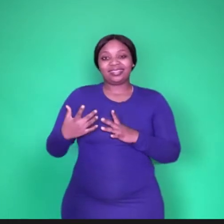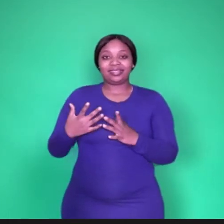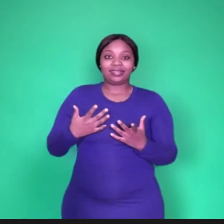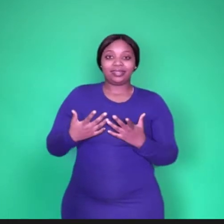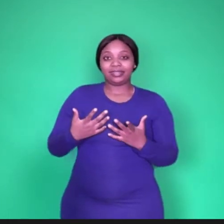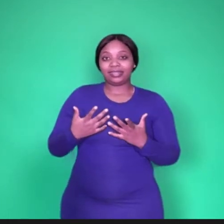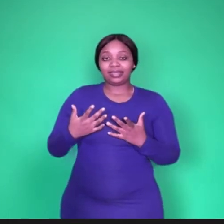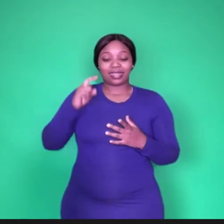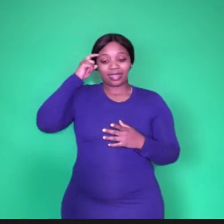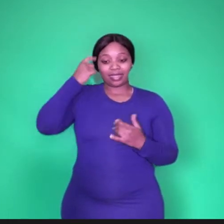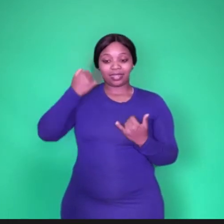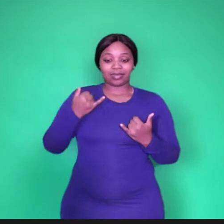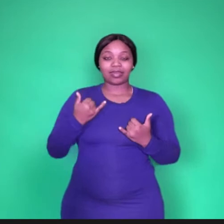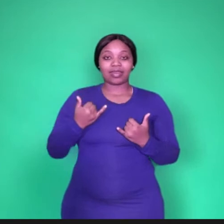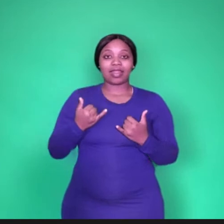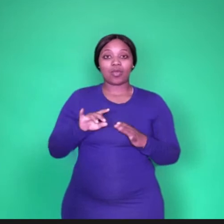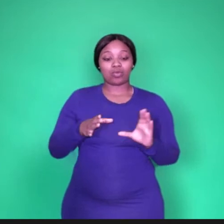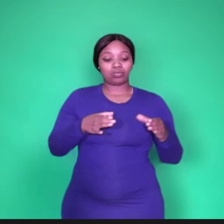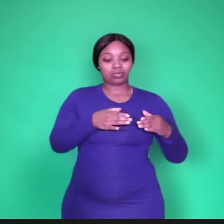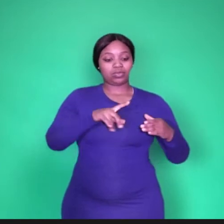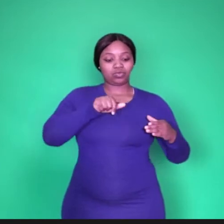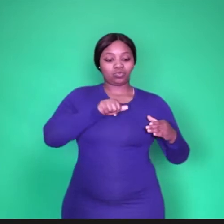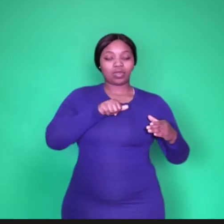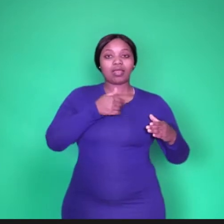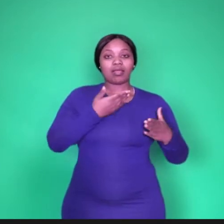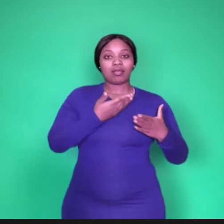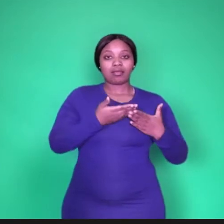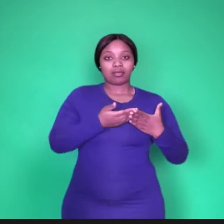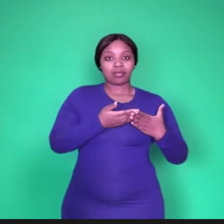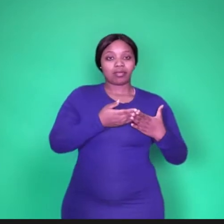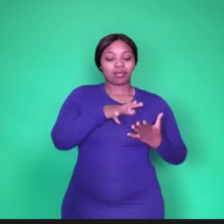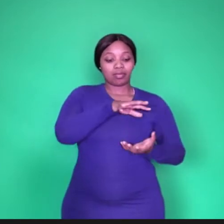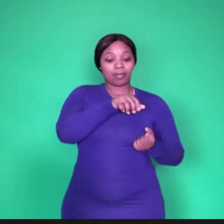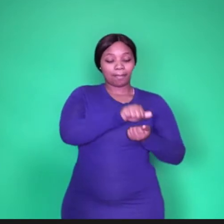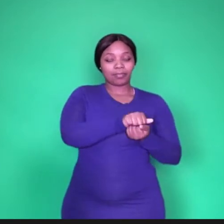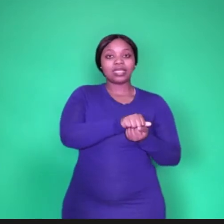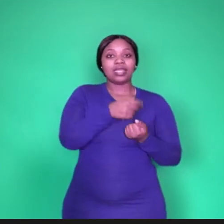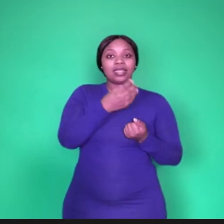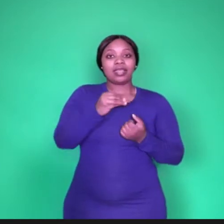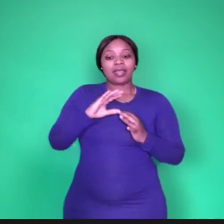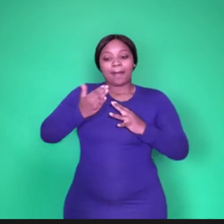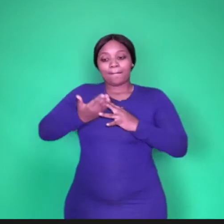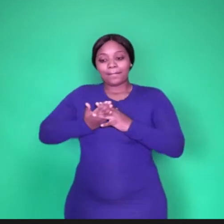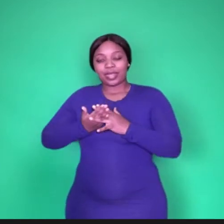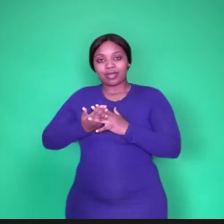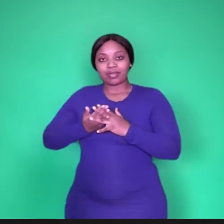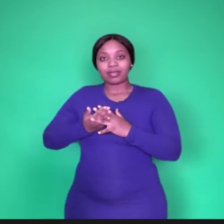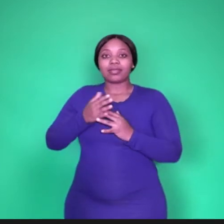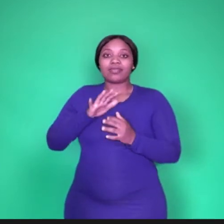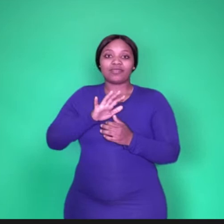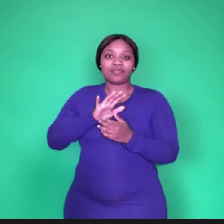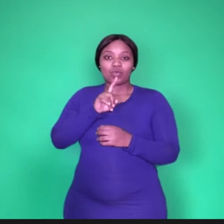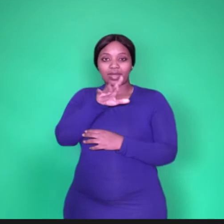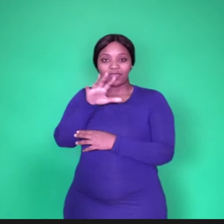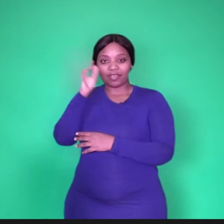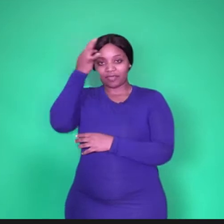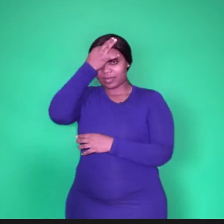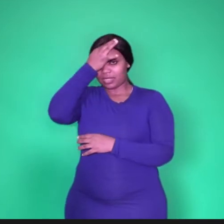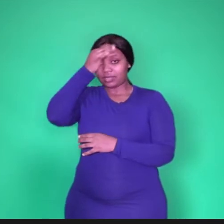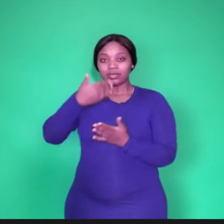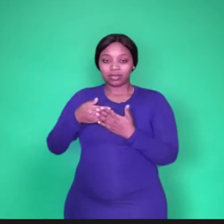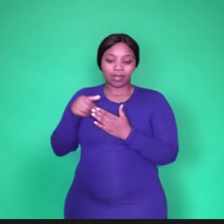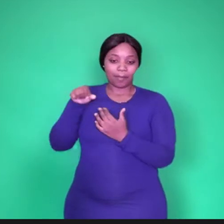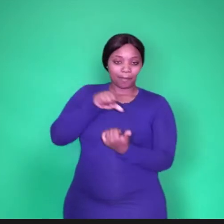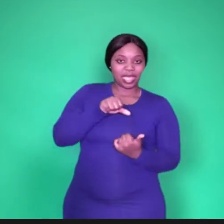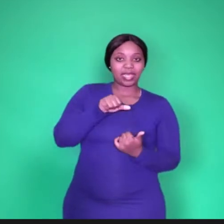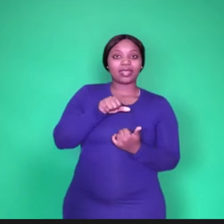with that, we should maybe end the session, have a 15 minutes break, and then start 15 minutes early, if possible, please. At 1:45, that will